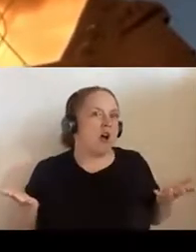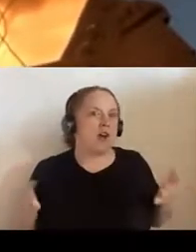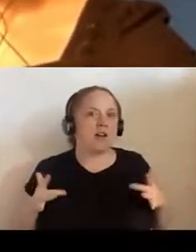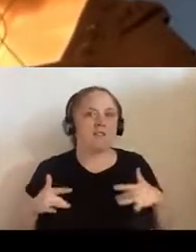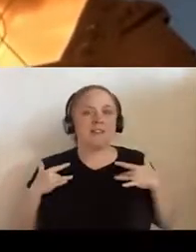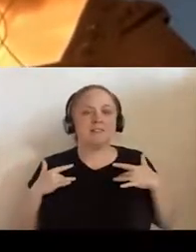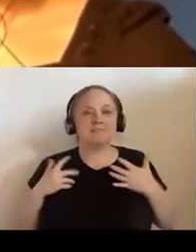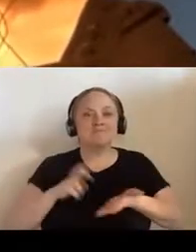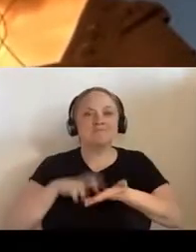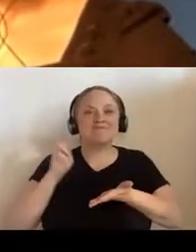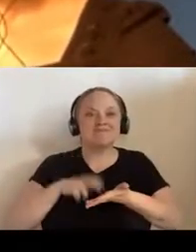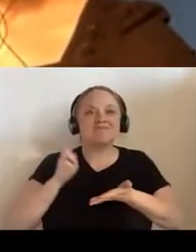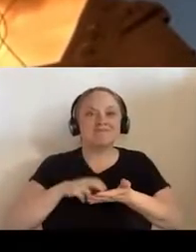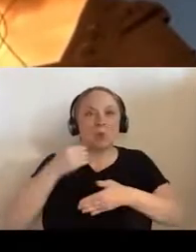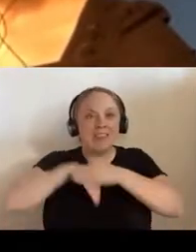their body.